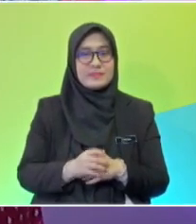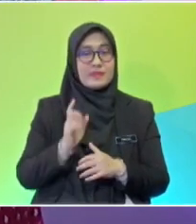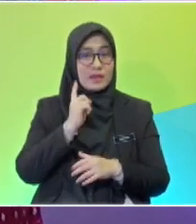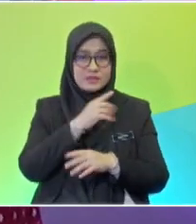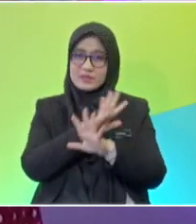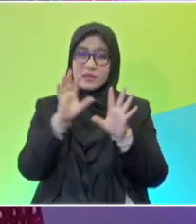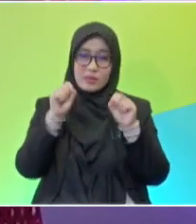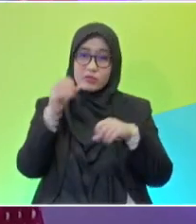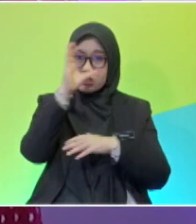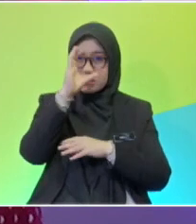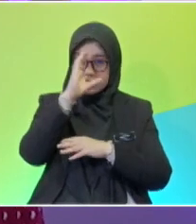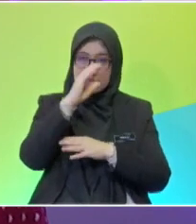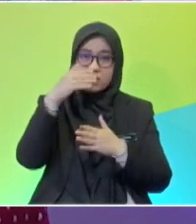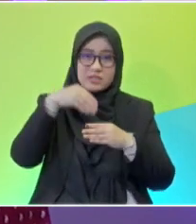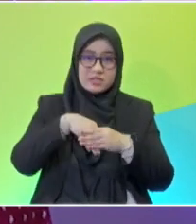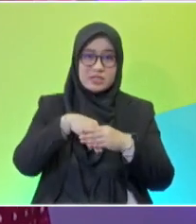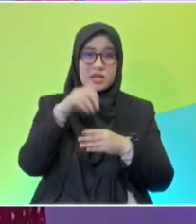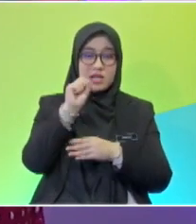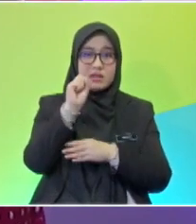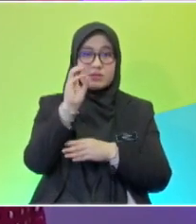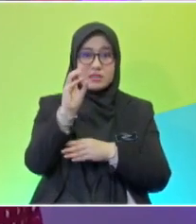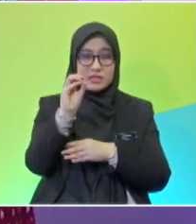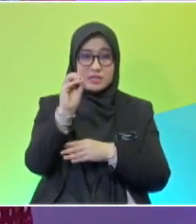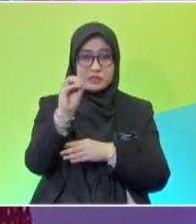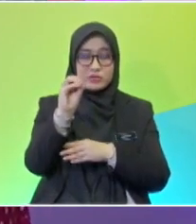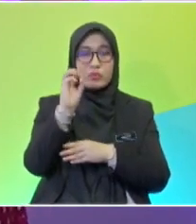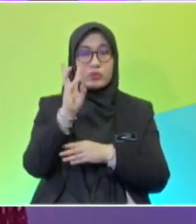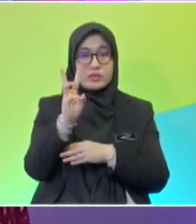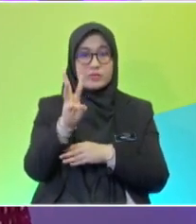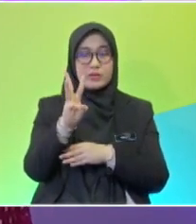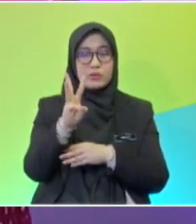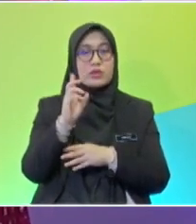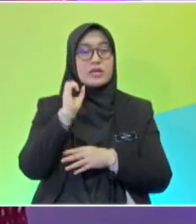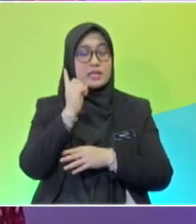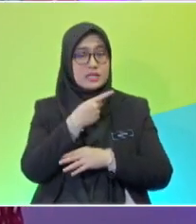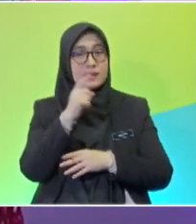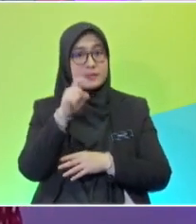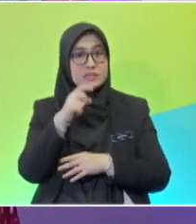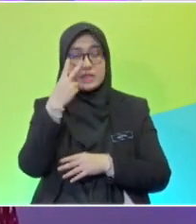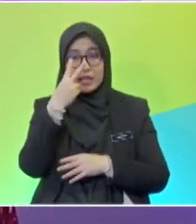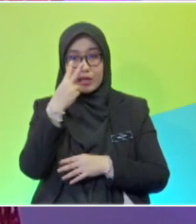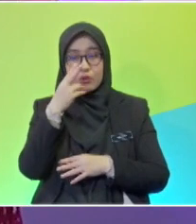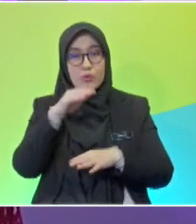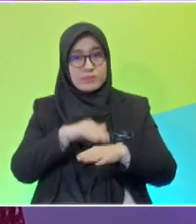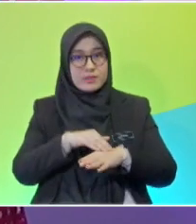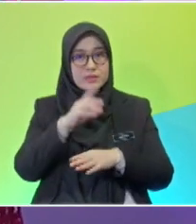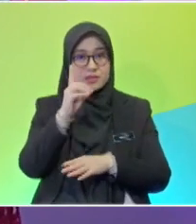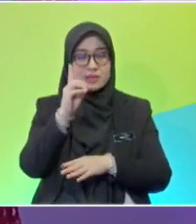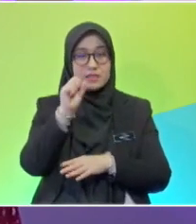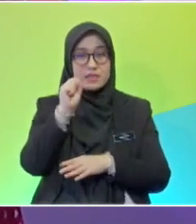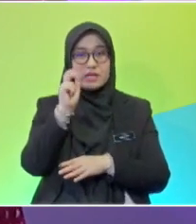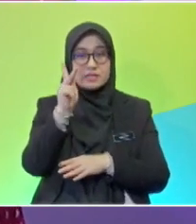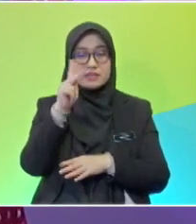Okay. All right? So teachers are so used to using the SOW. So look at the DSKP to really